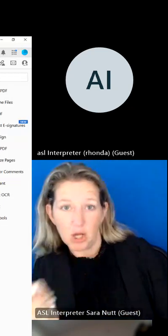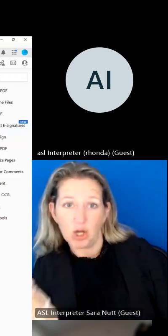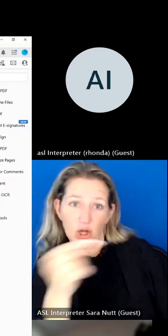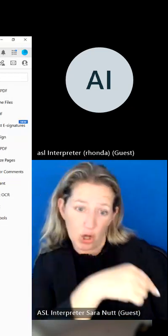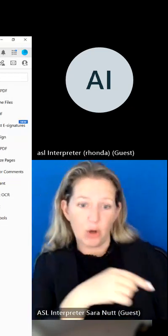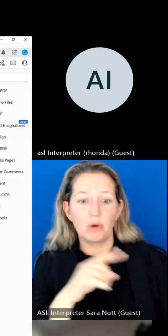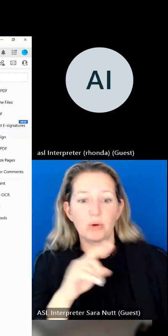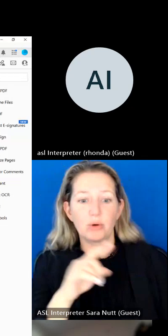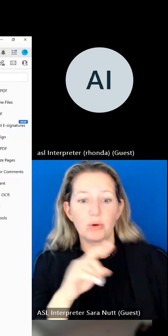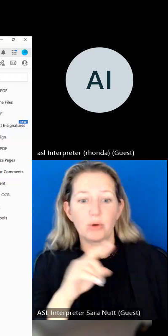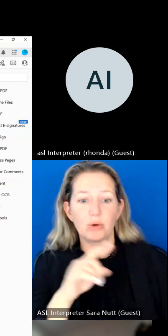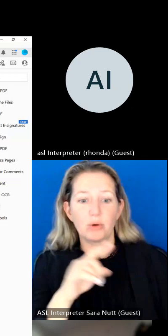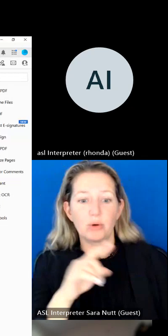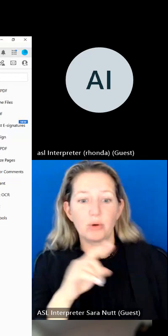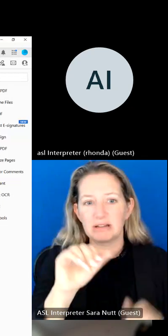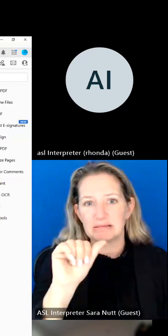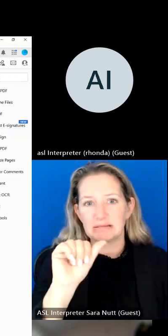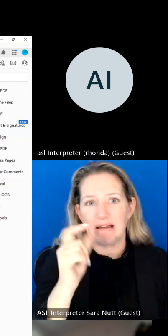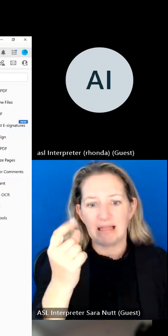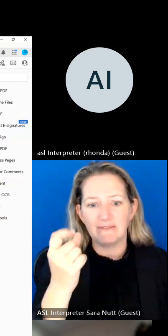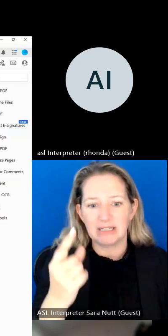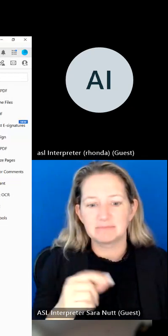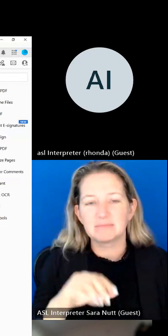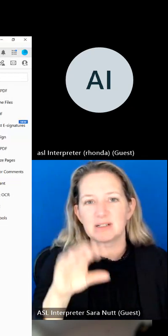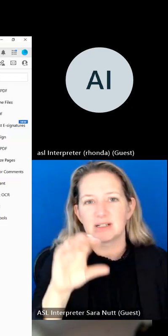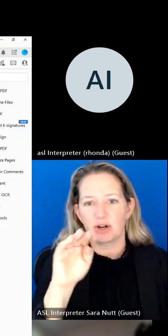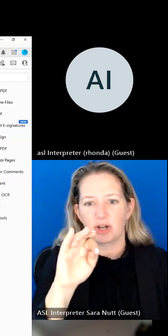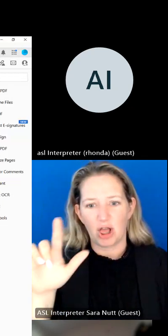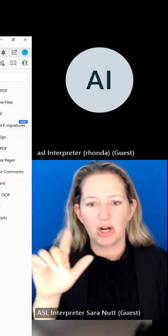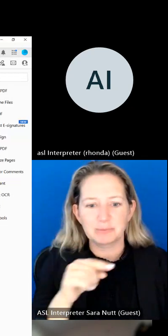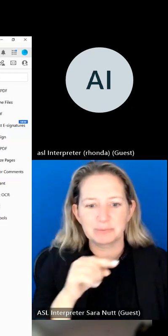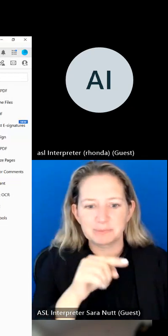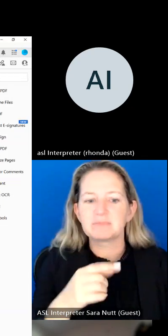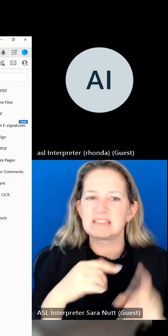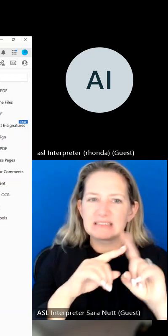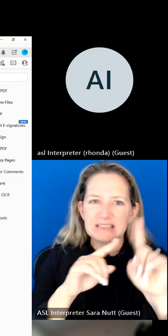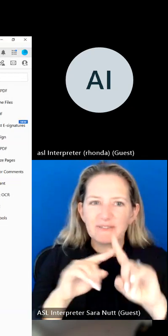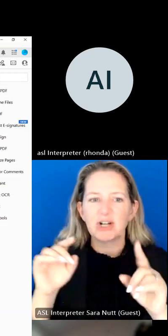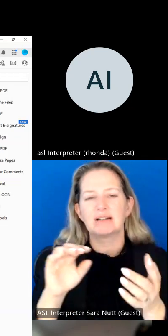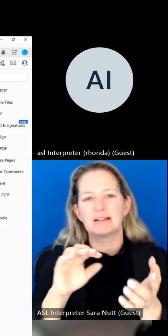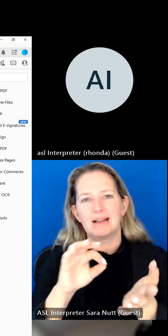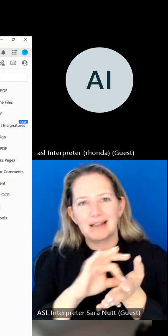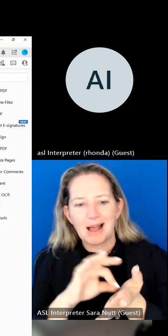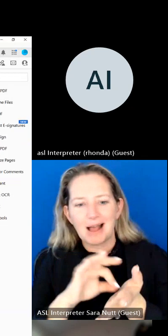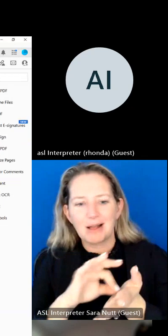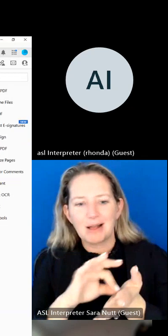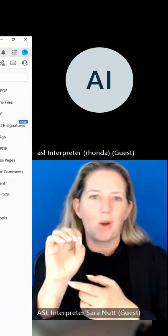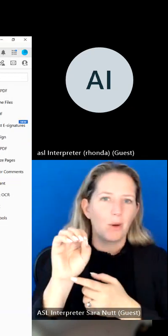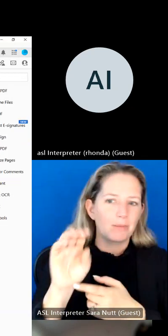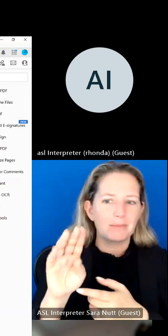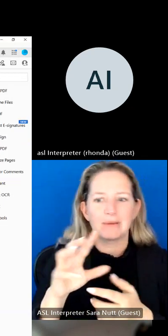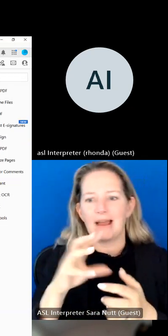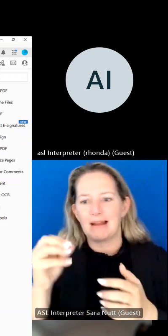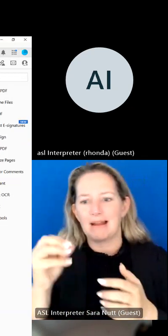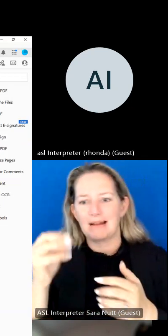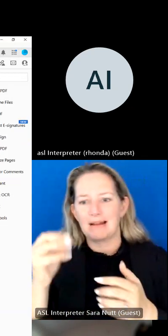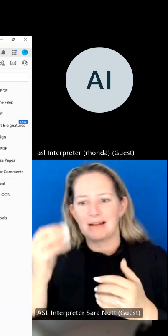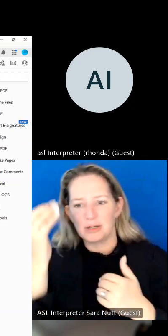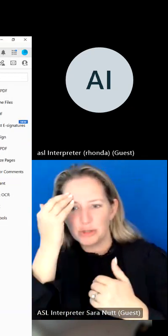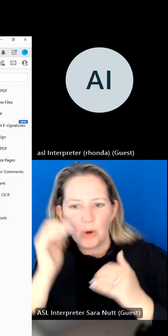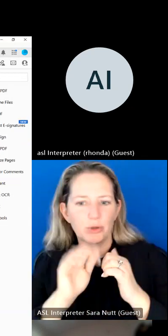they have different kinds, an annual account with reimbursements. And then they talk you about a no-year account with